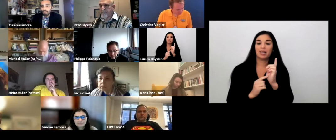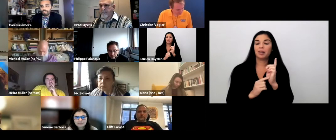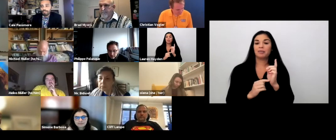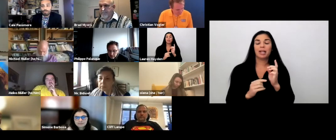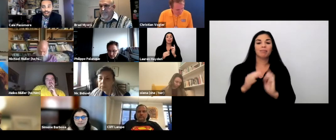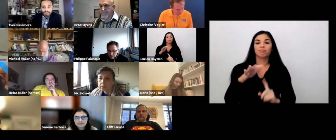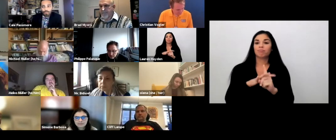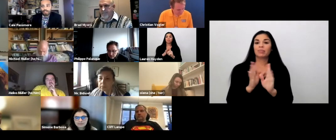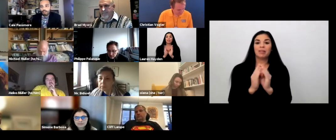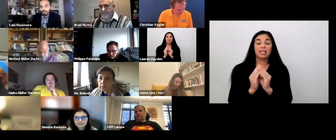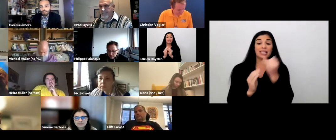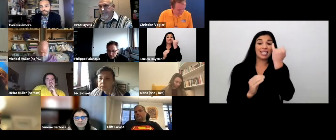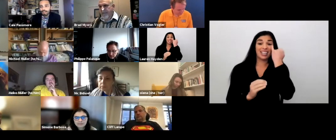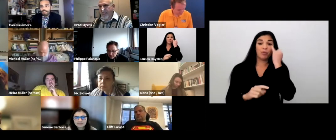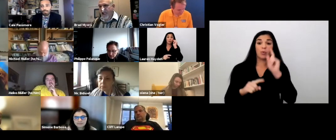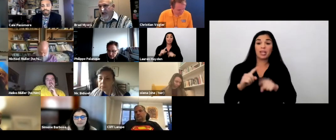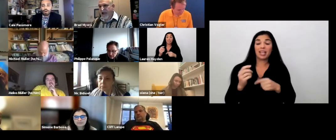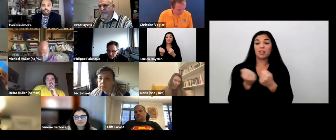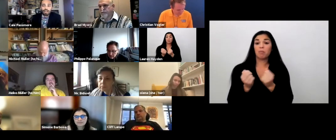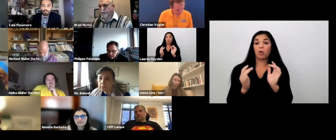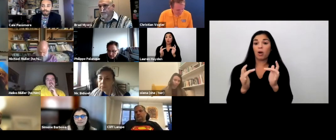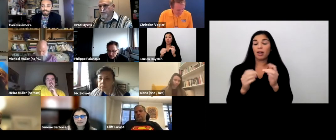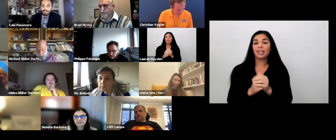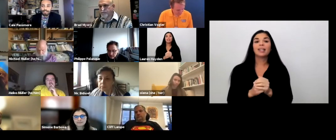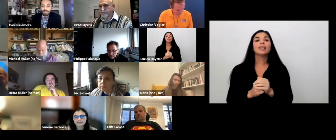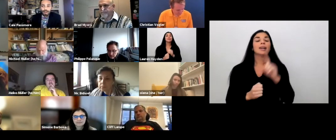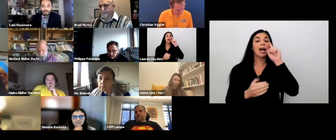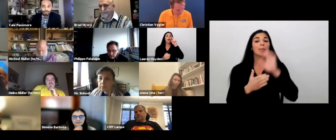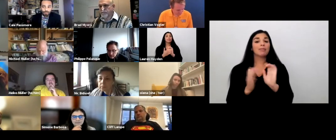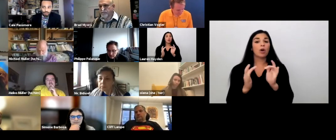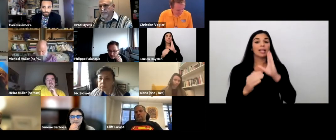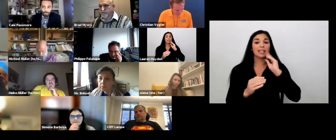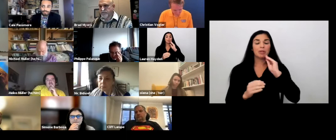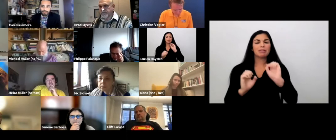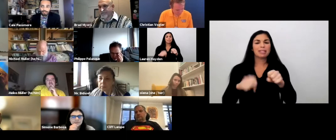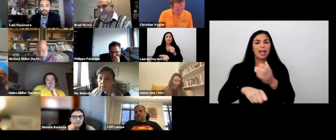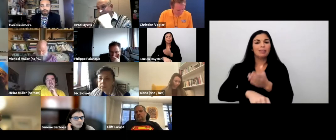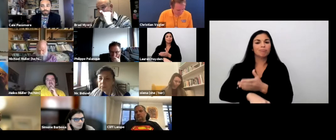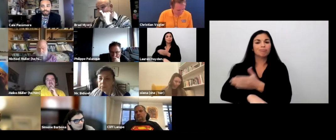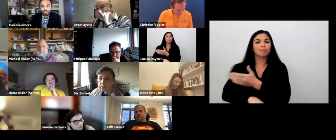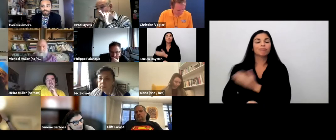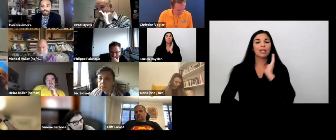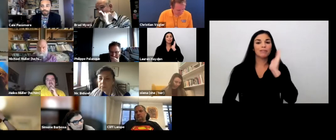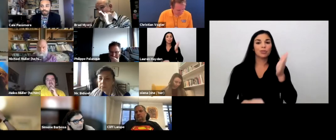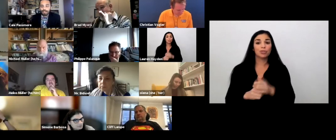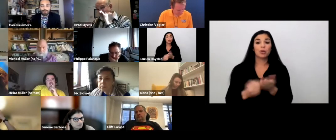and in-person tracks within a conference, I believe the online experiences can get better in the future. Still, I strongly believe we occasionally need